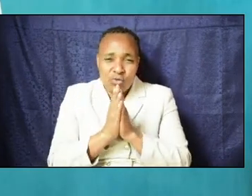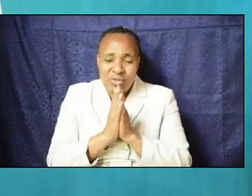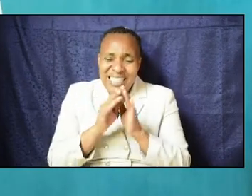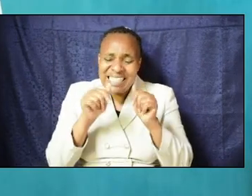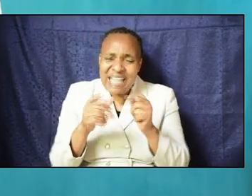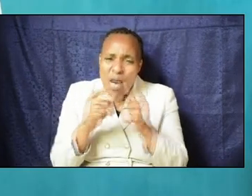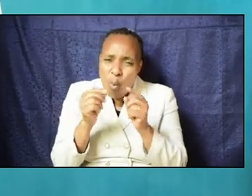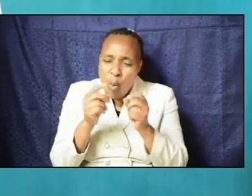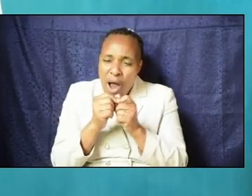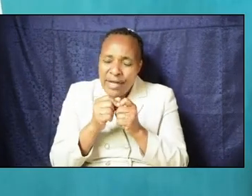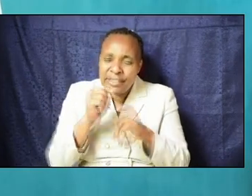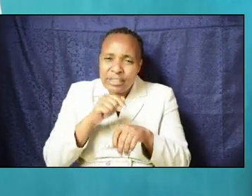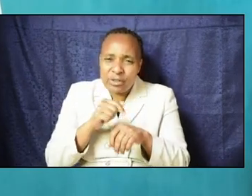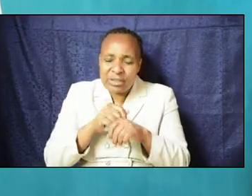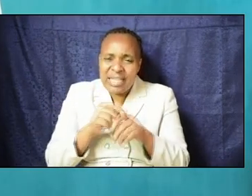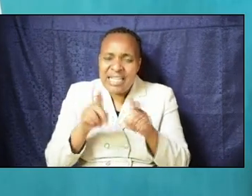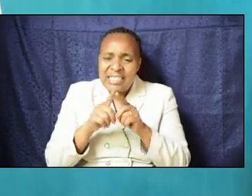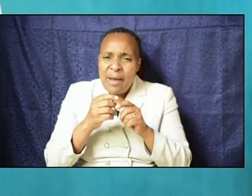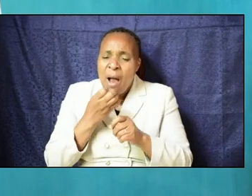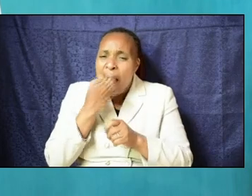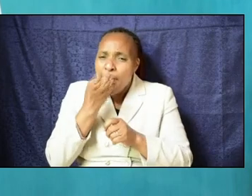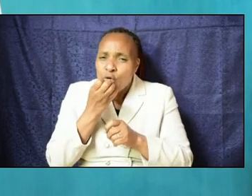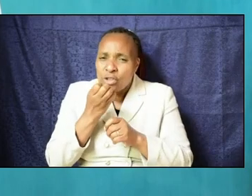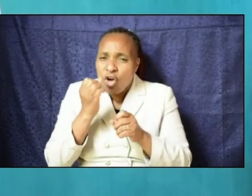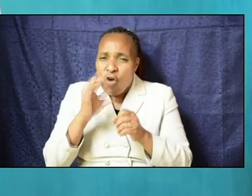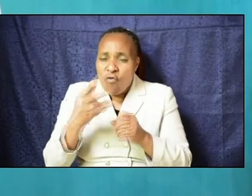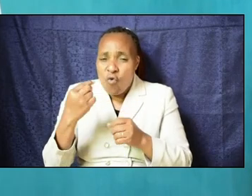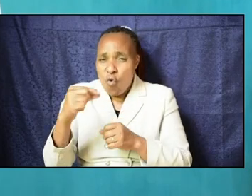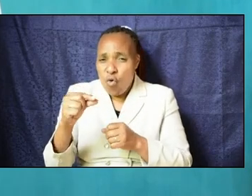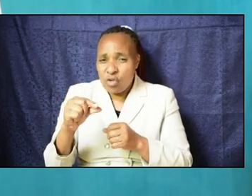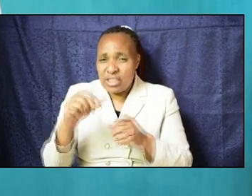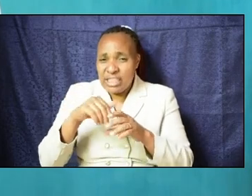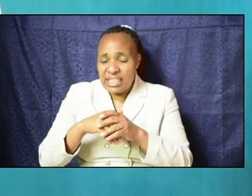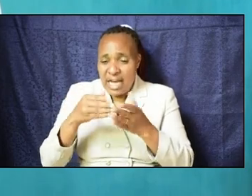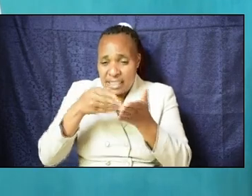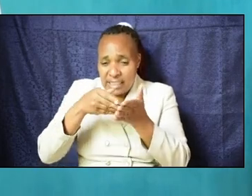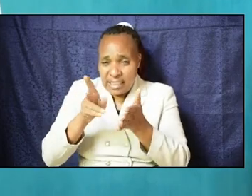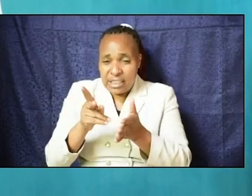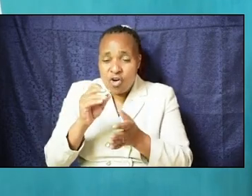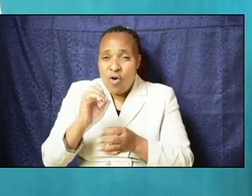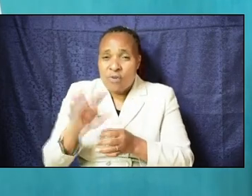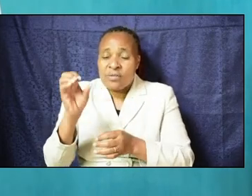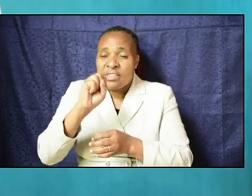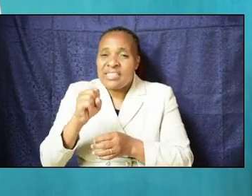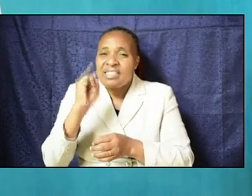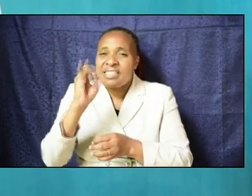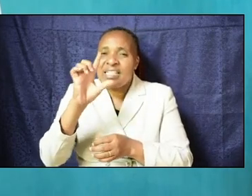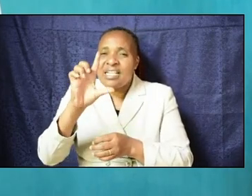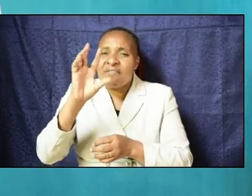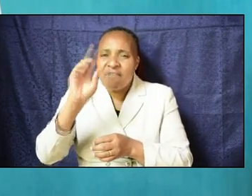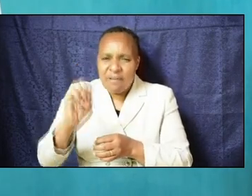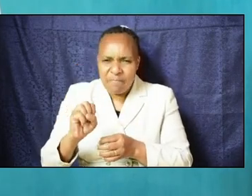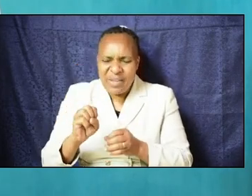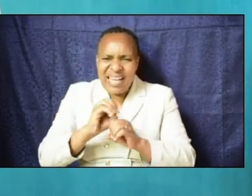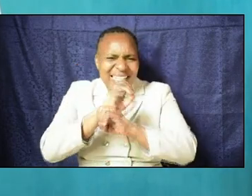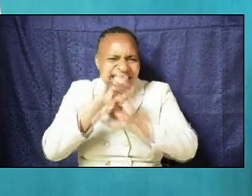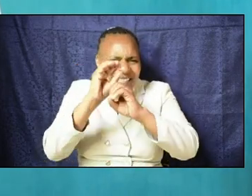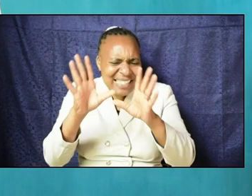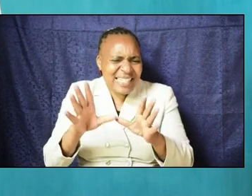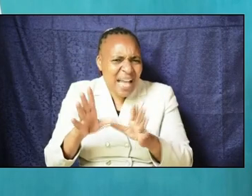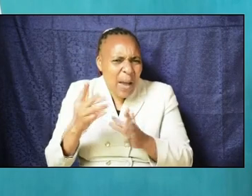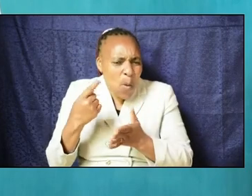season is like apples of gold in settings of silver. So I think there's a clear distinction